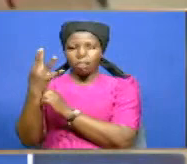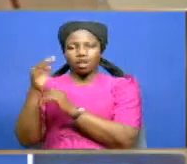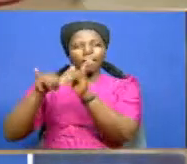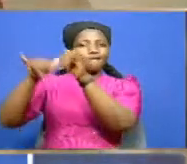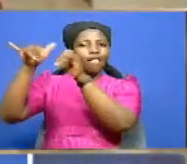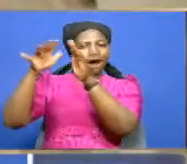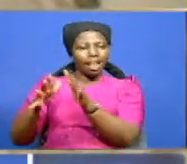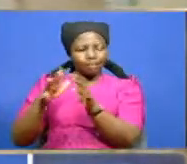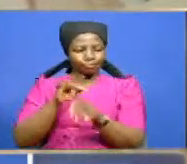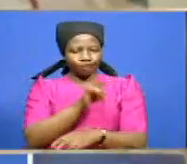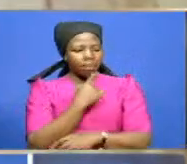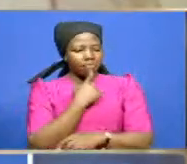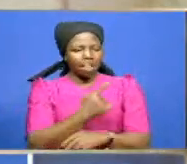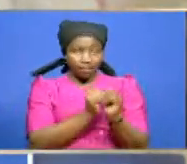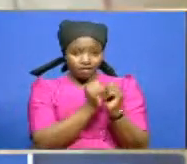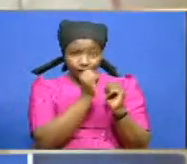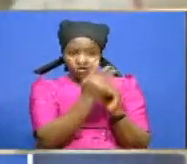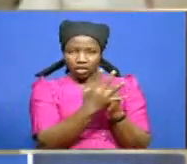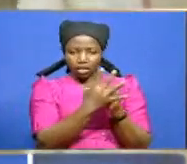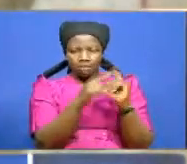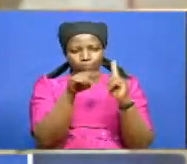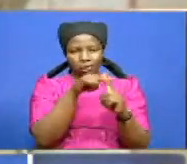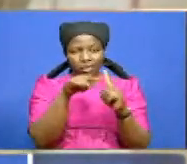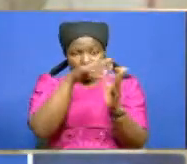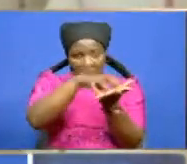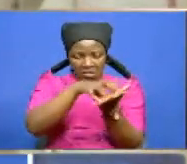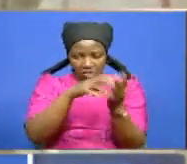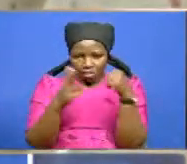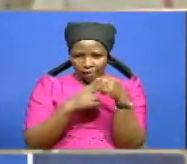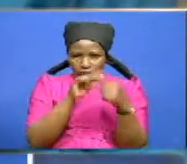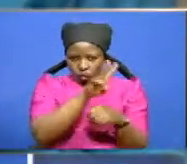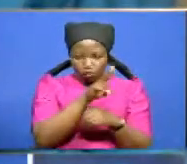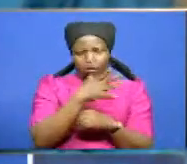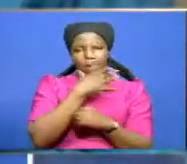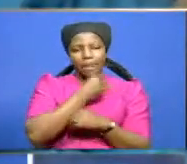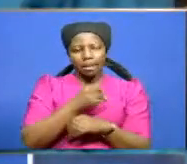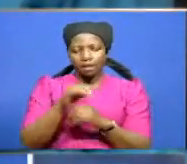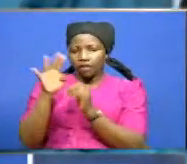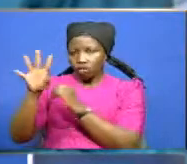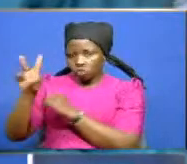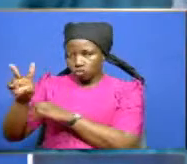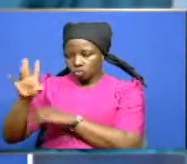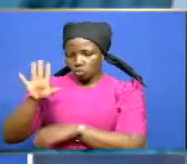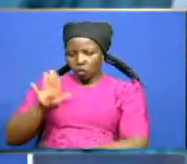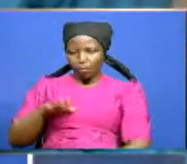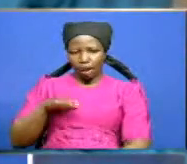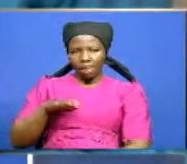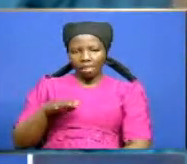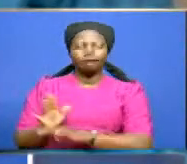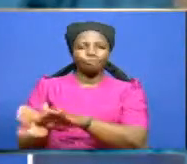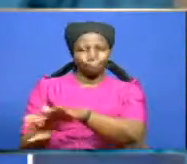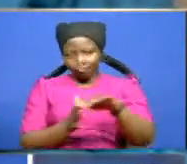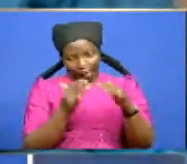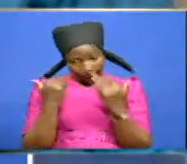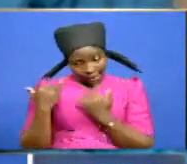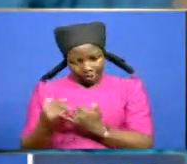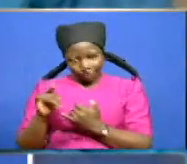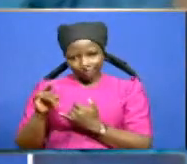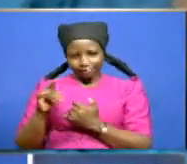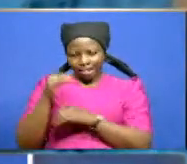Out of the 114 positive cases, 72 are males and 42 are females. The youngest